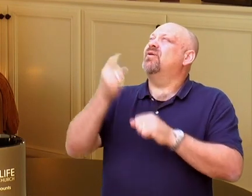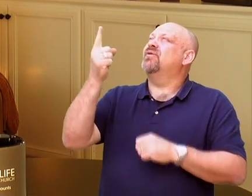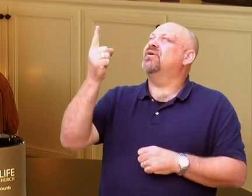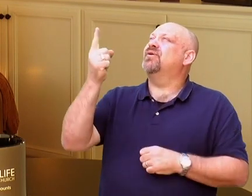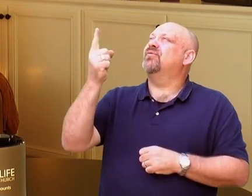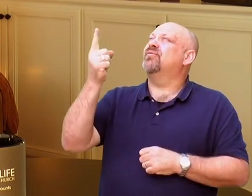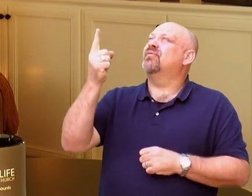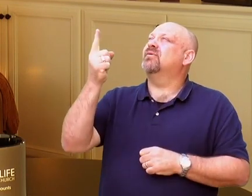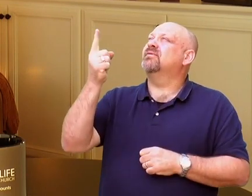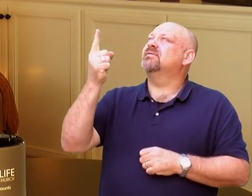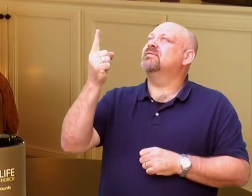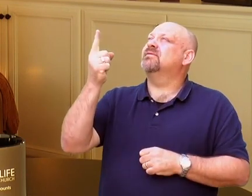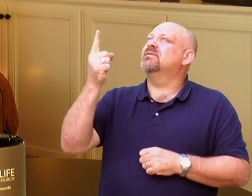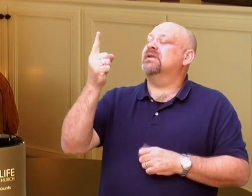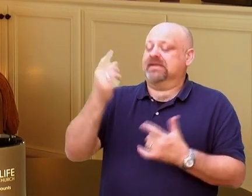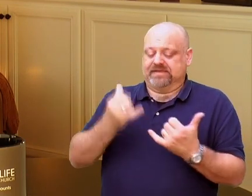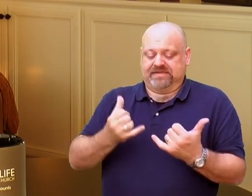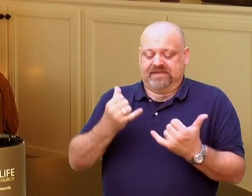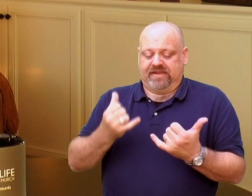to follow you